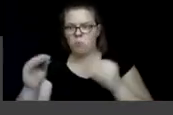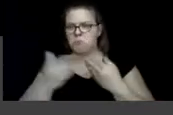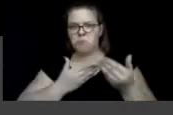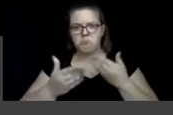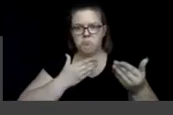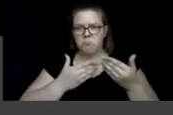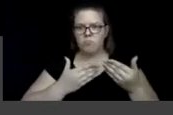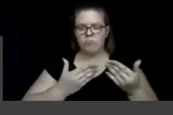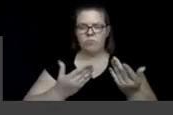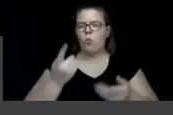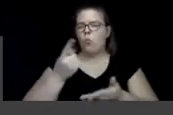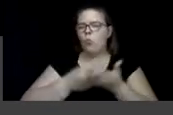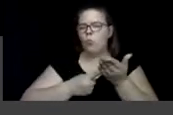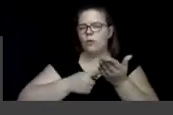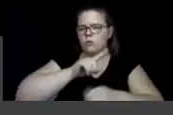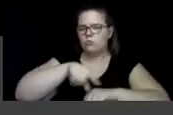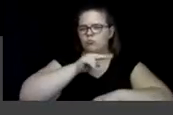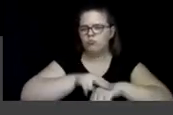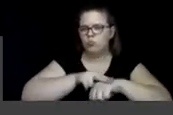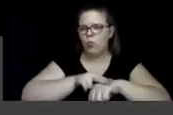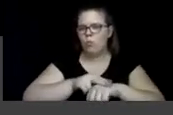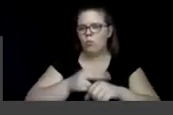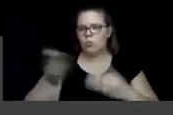services. Next slide, please.